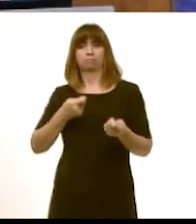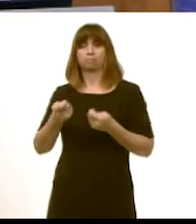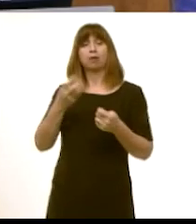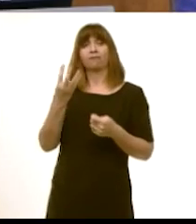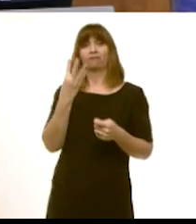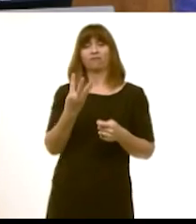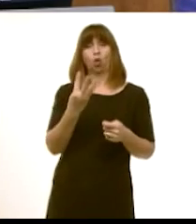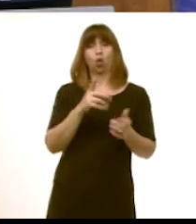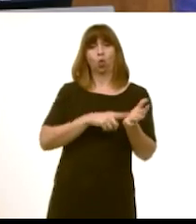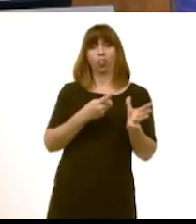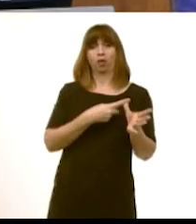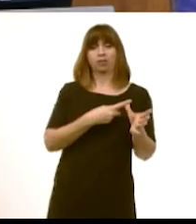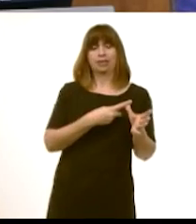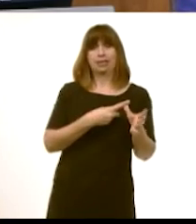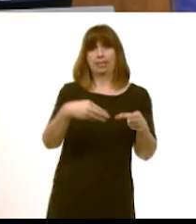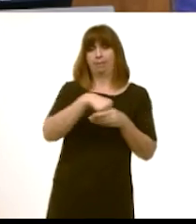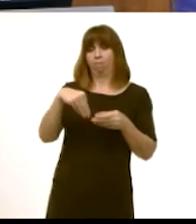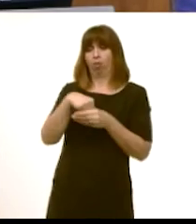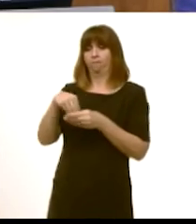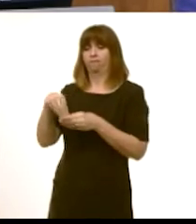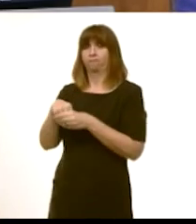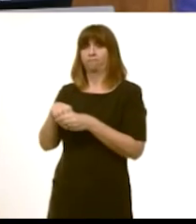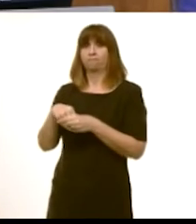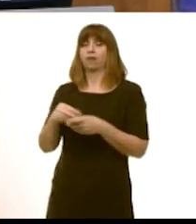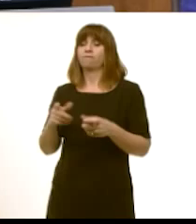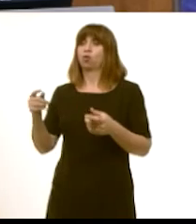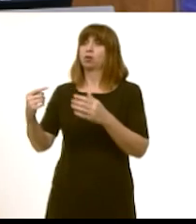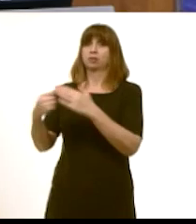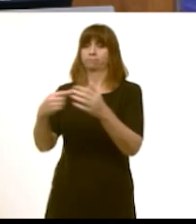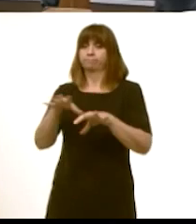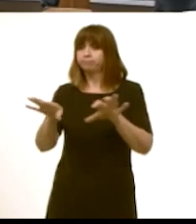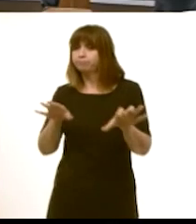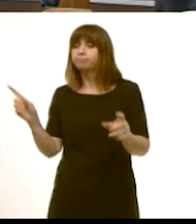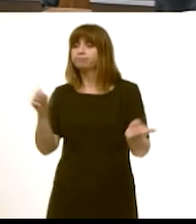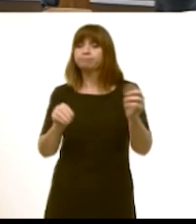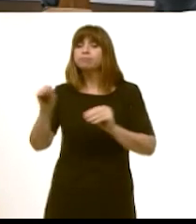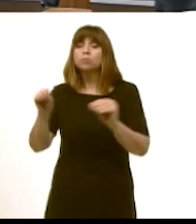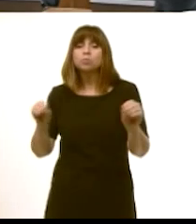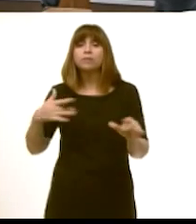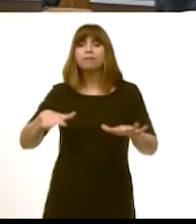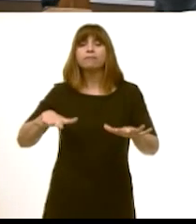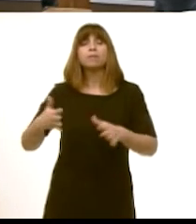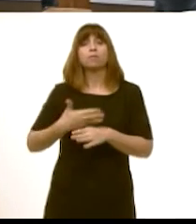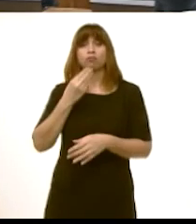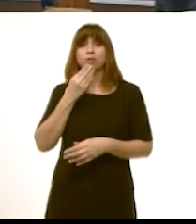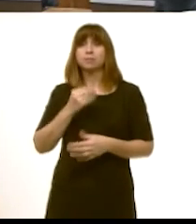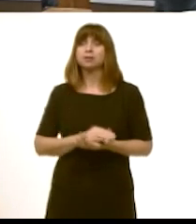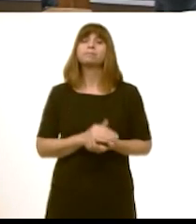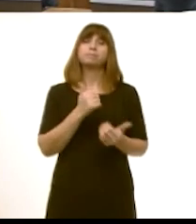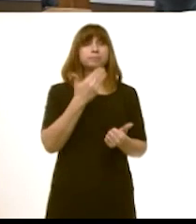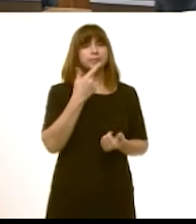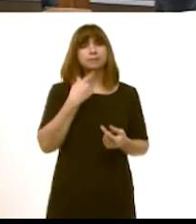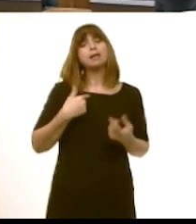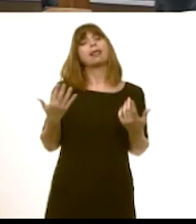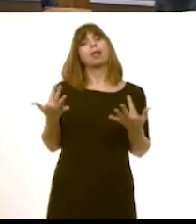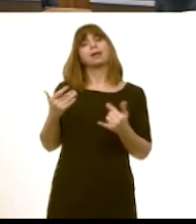in the Vulnerable Persons Resettlement Scheme before Christmas. I thank the First Minister for that response. Can the First Minister tell us how